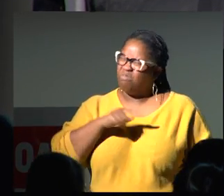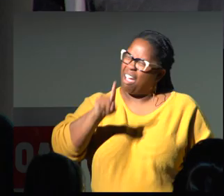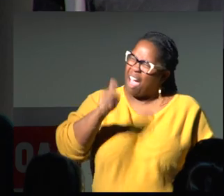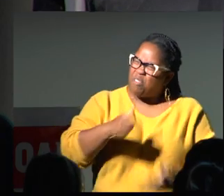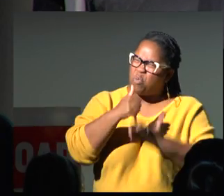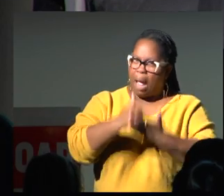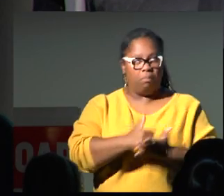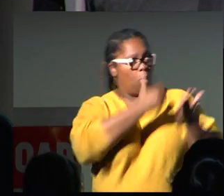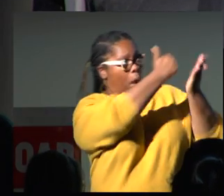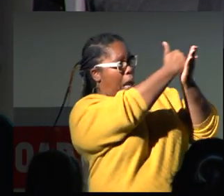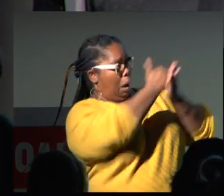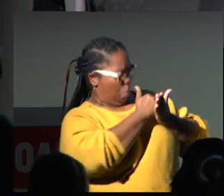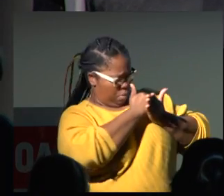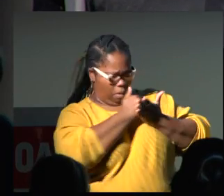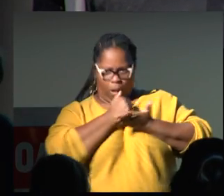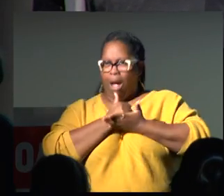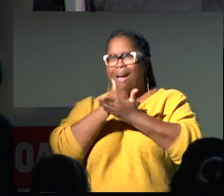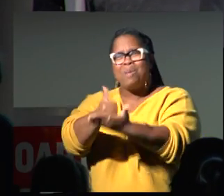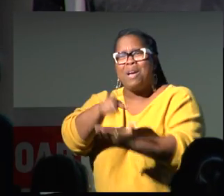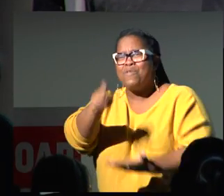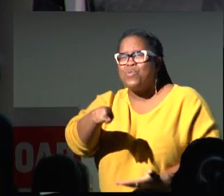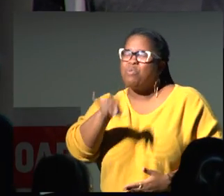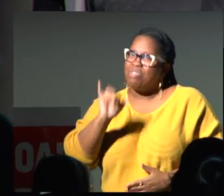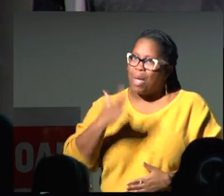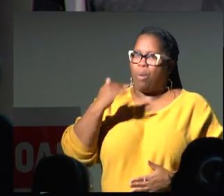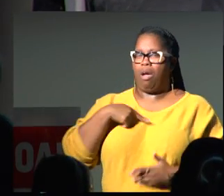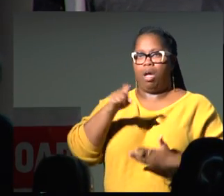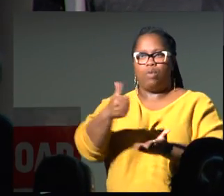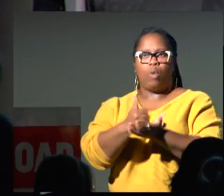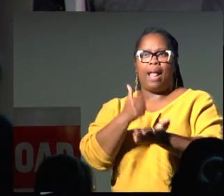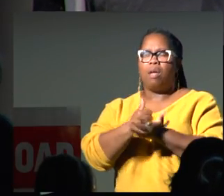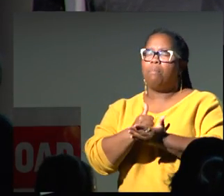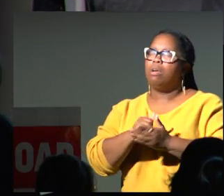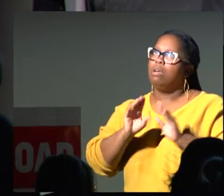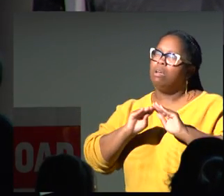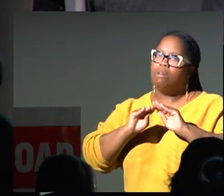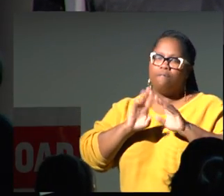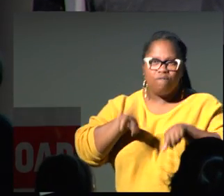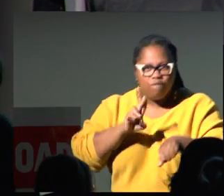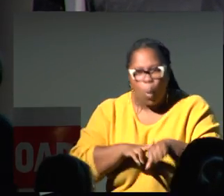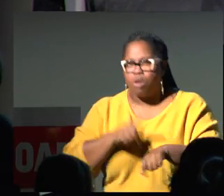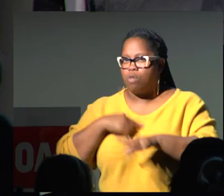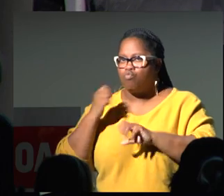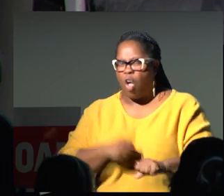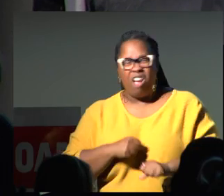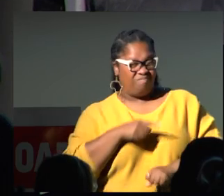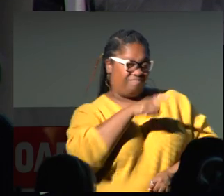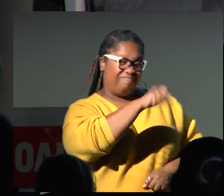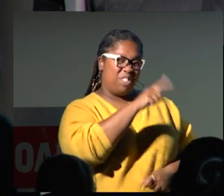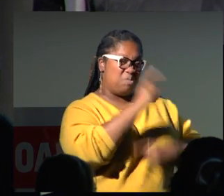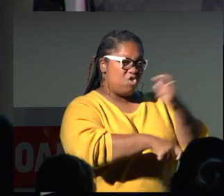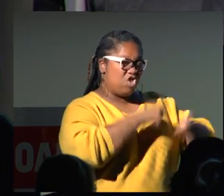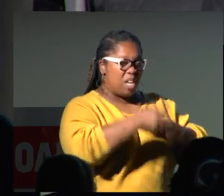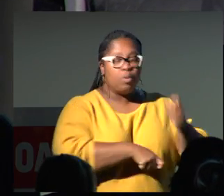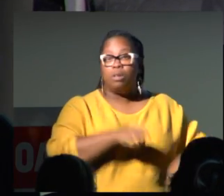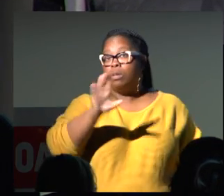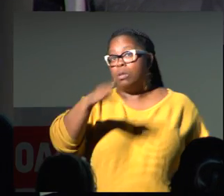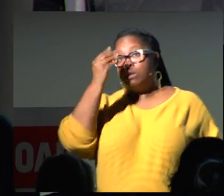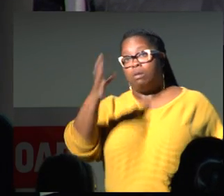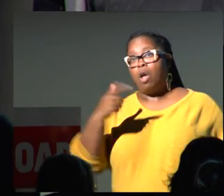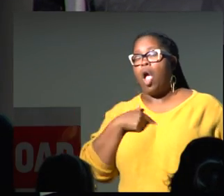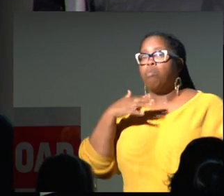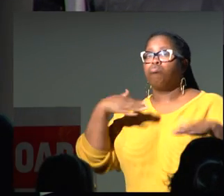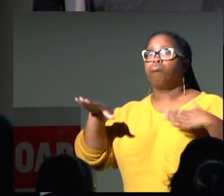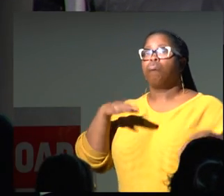me. And that's why I like to help. Of course, I firmly believe in that. Yeah, no, you were very generous. Because you know what? I'm telling you something else. When I walk down